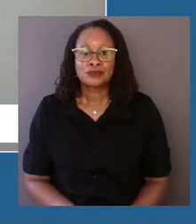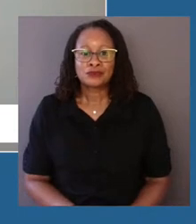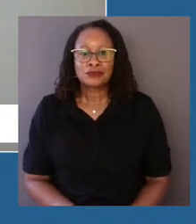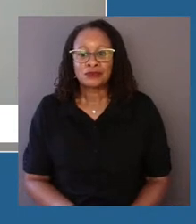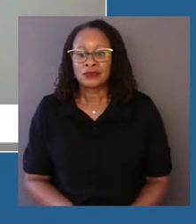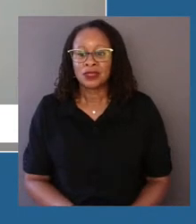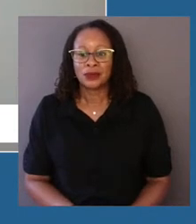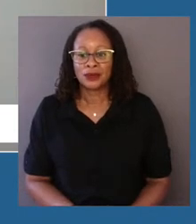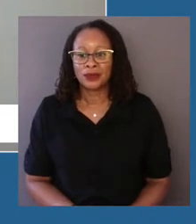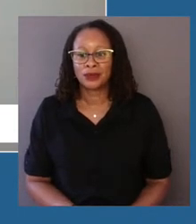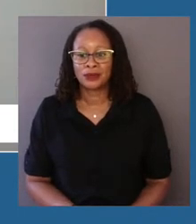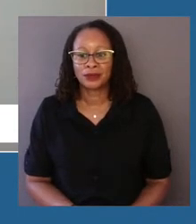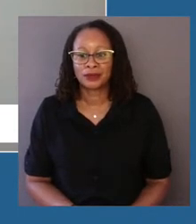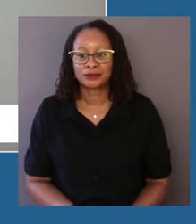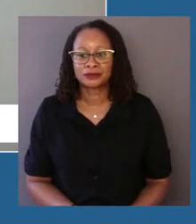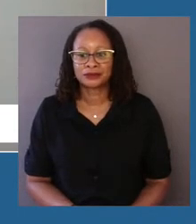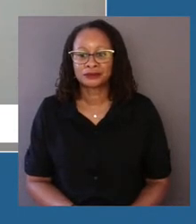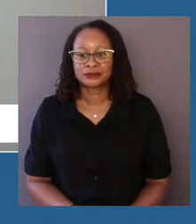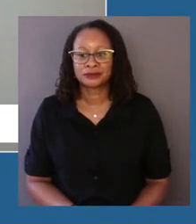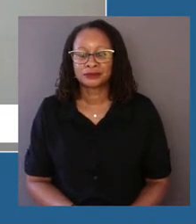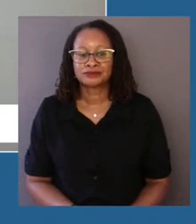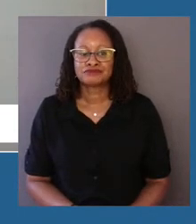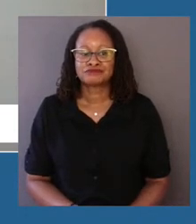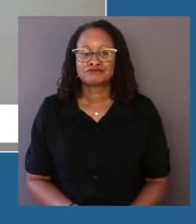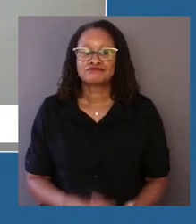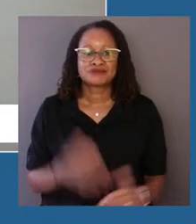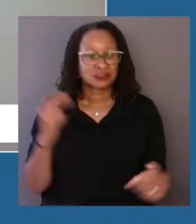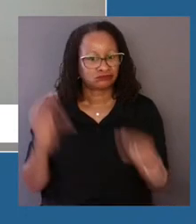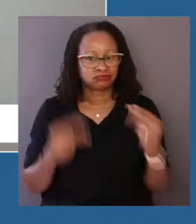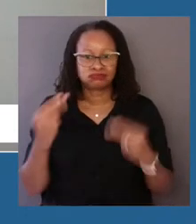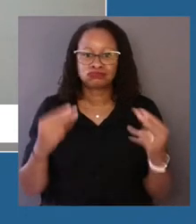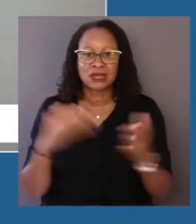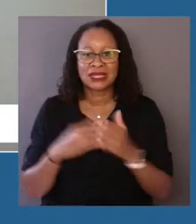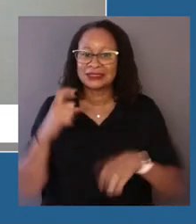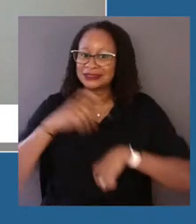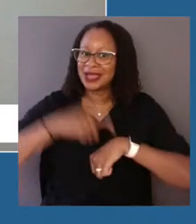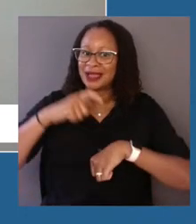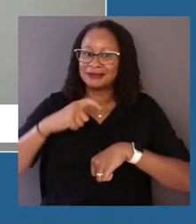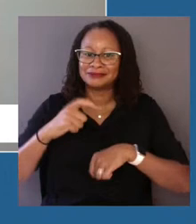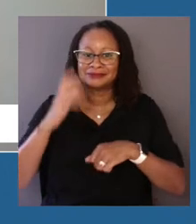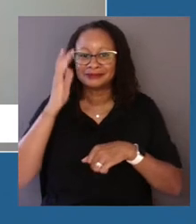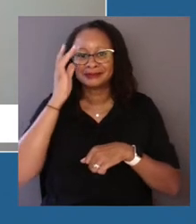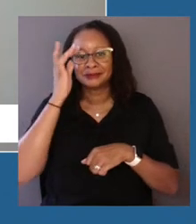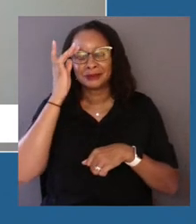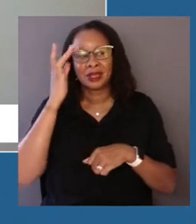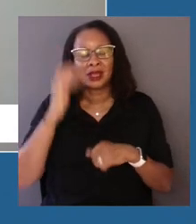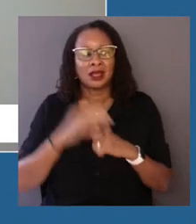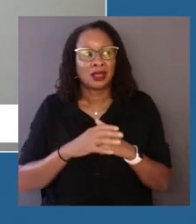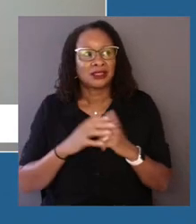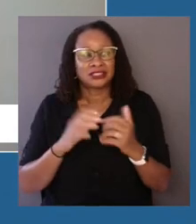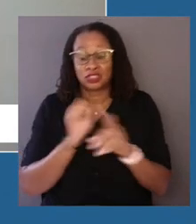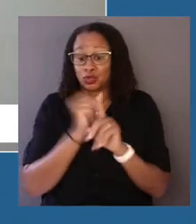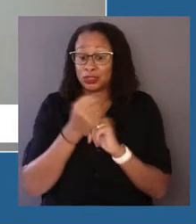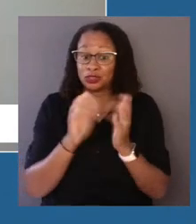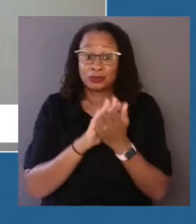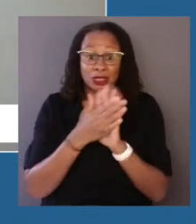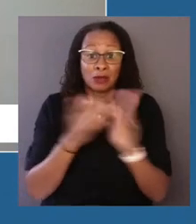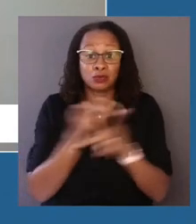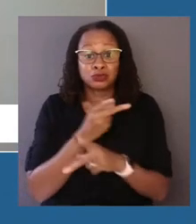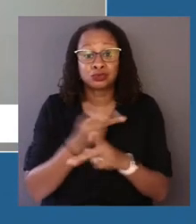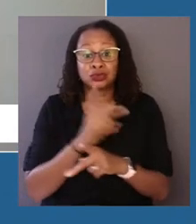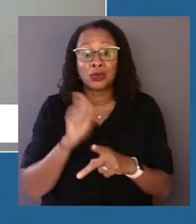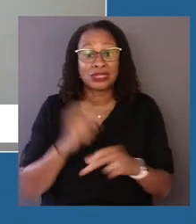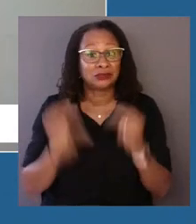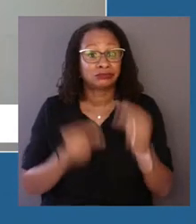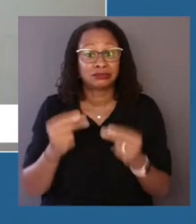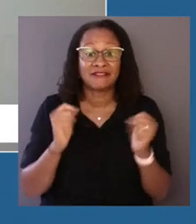The race against the clock, indeed. The crisis is accelerating and we need to accelerate faster than